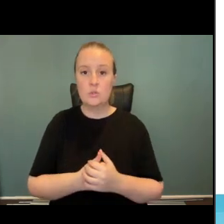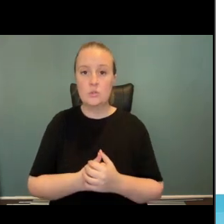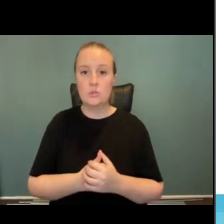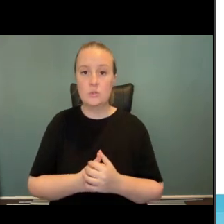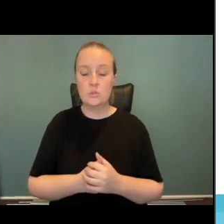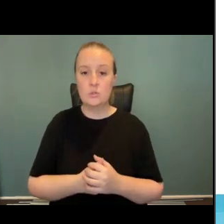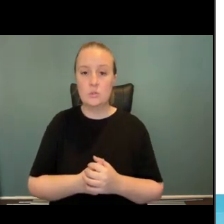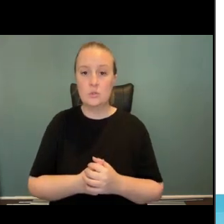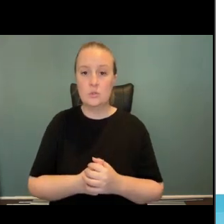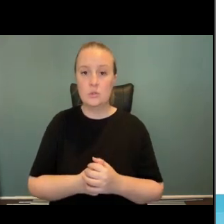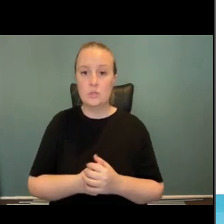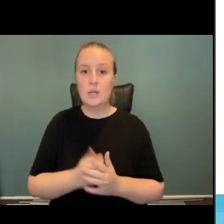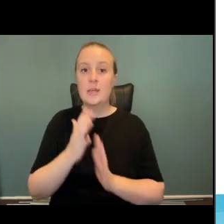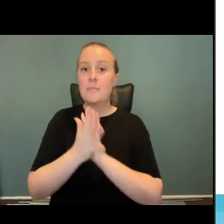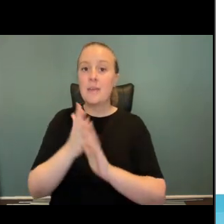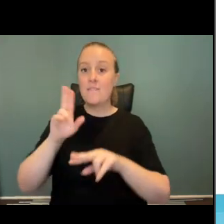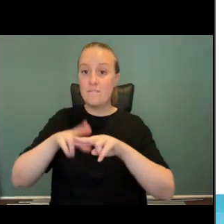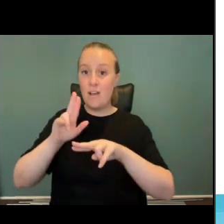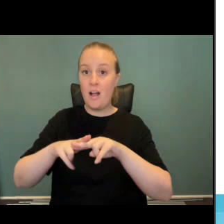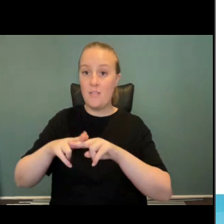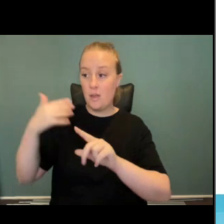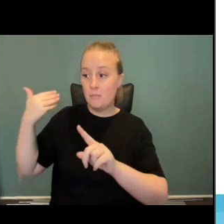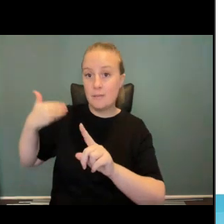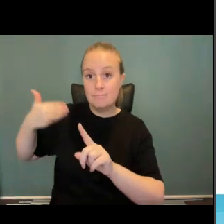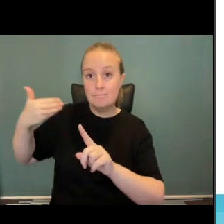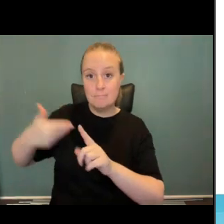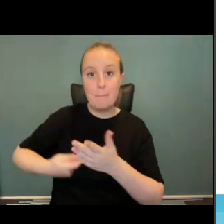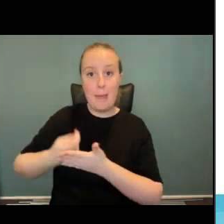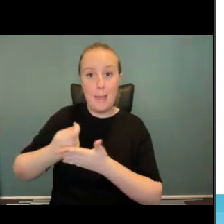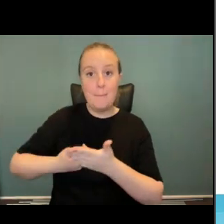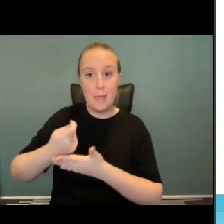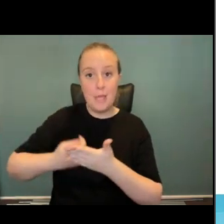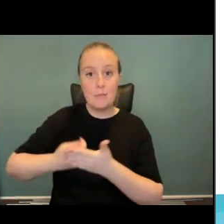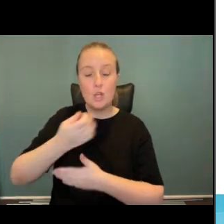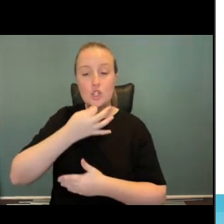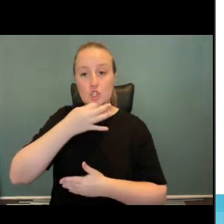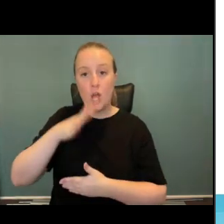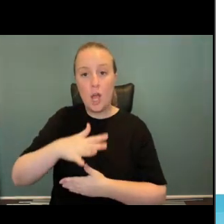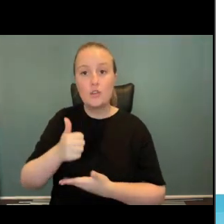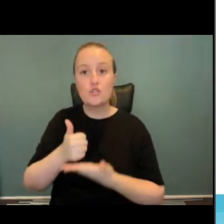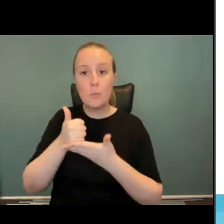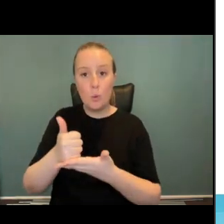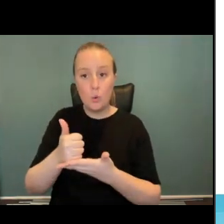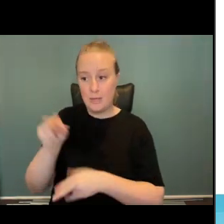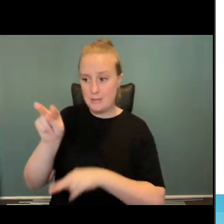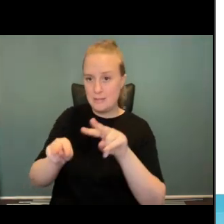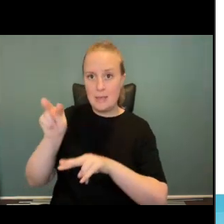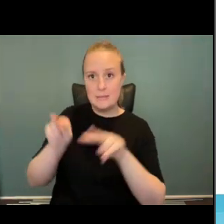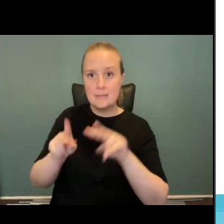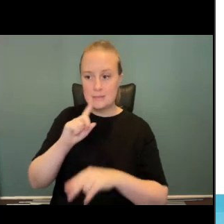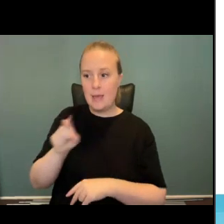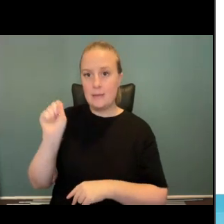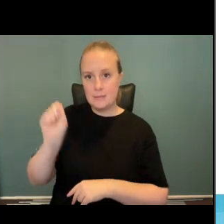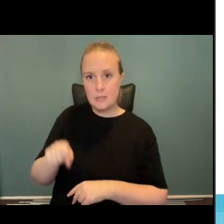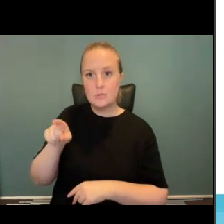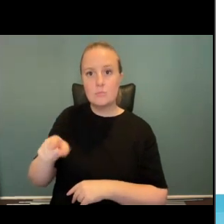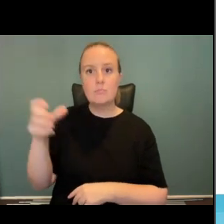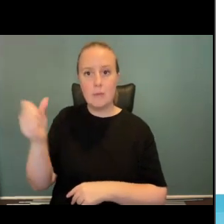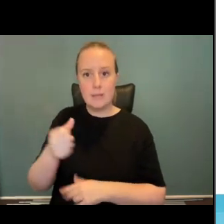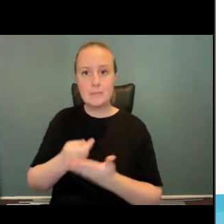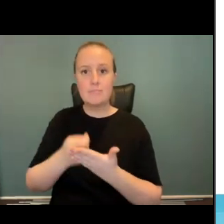the father has been paying child support, has been assessed by paying child support, but he feels he shouldn't be paying child